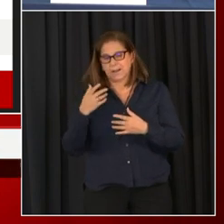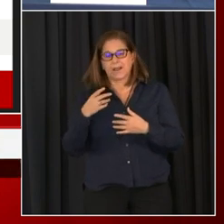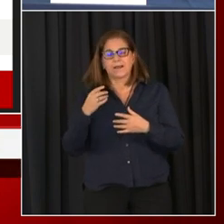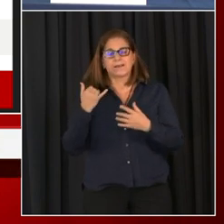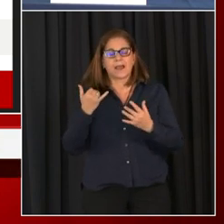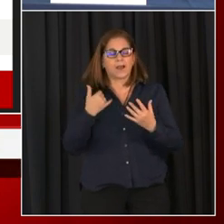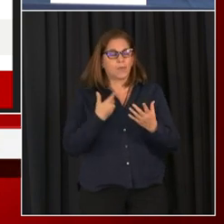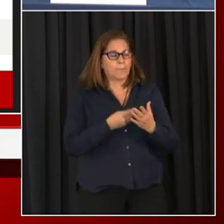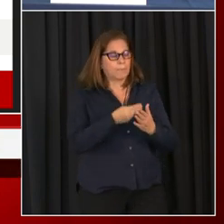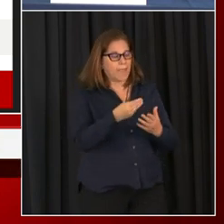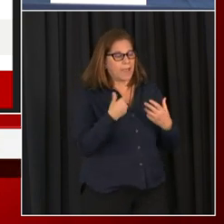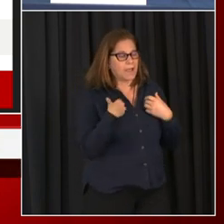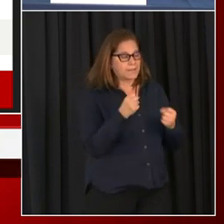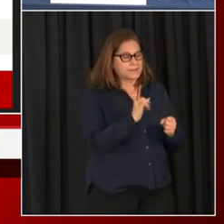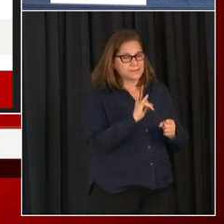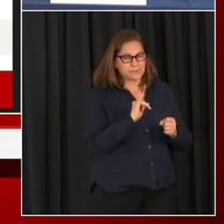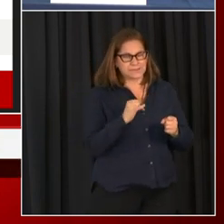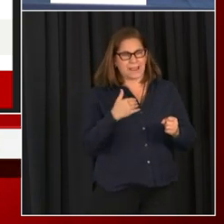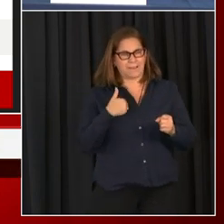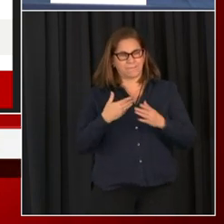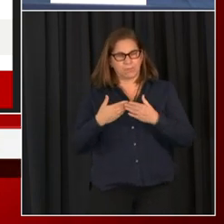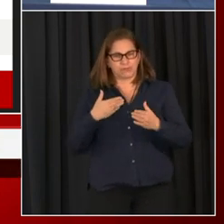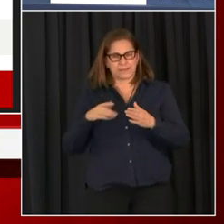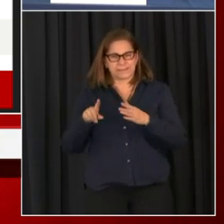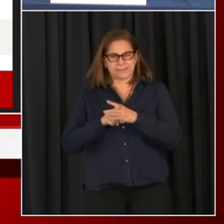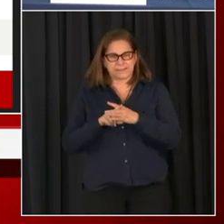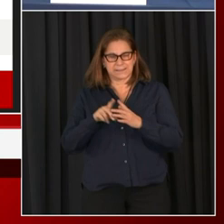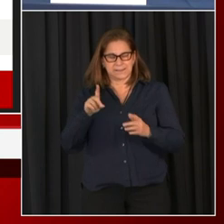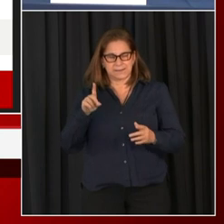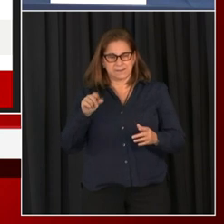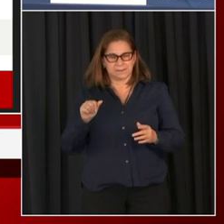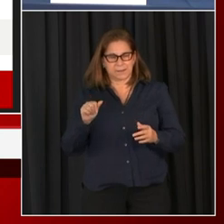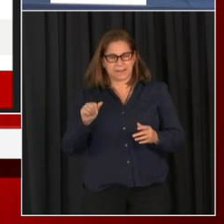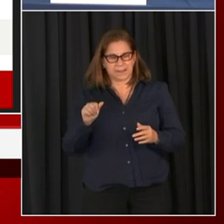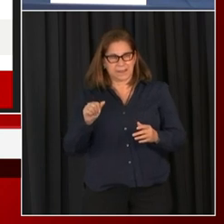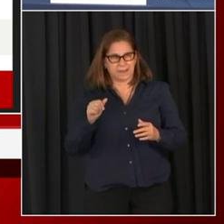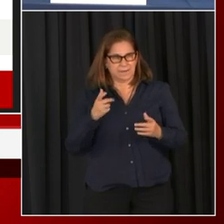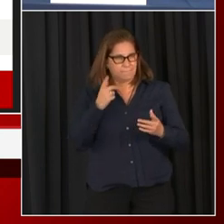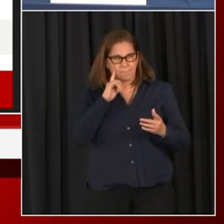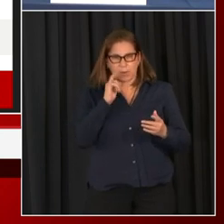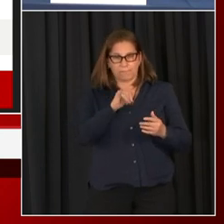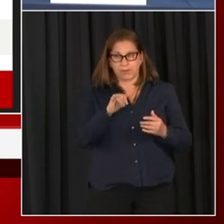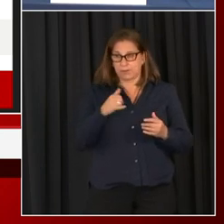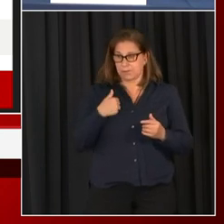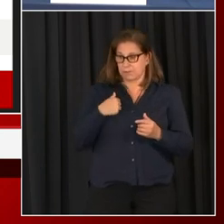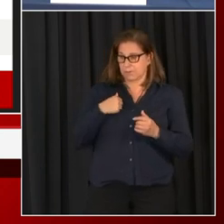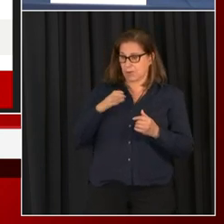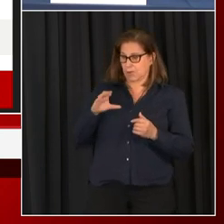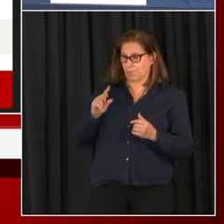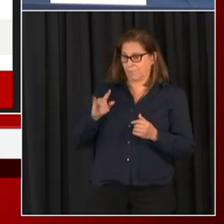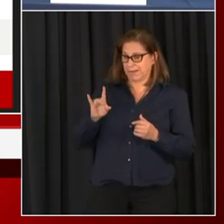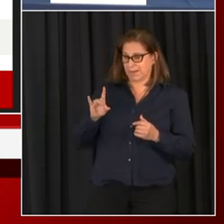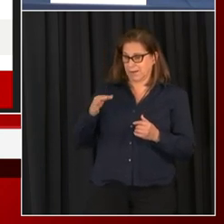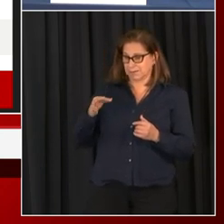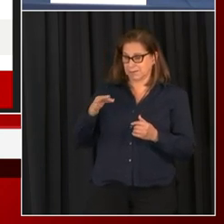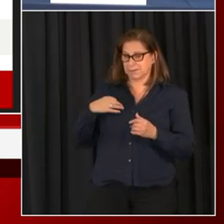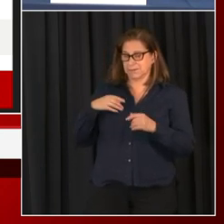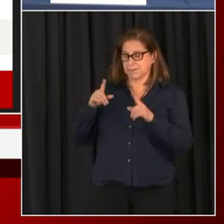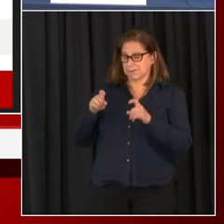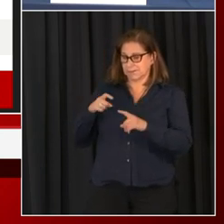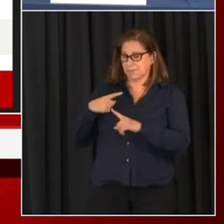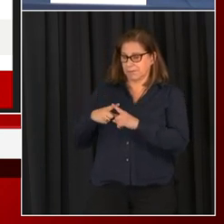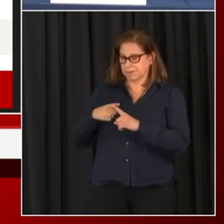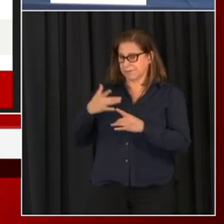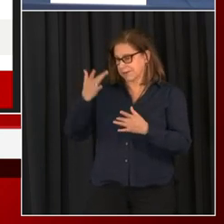there to make sure you have access to affordable quality coverage, you're out of luck. So it's